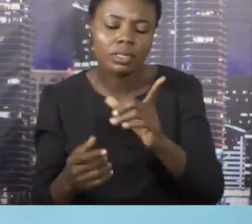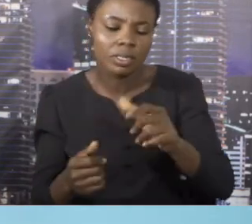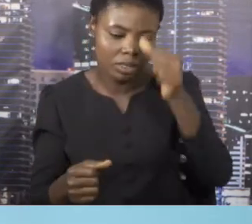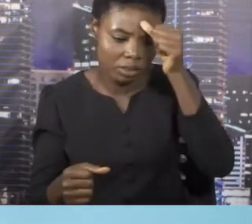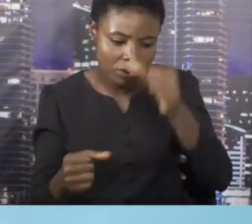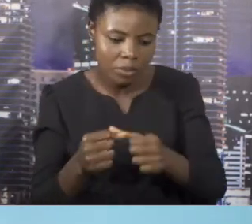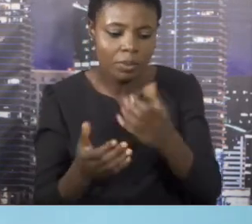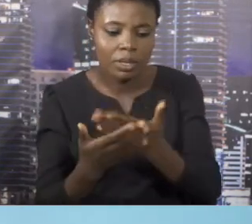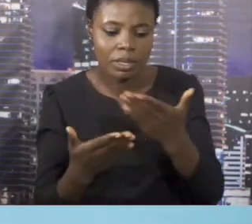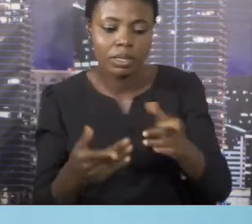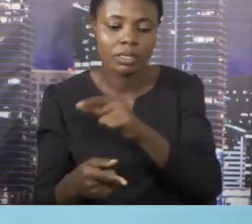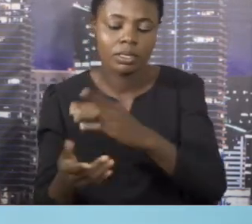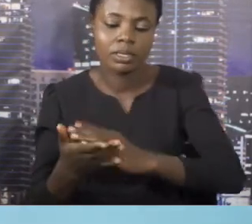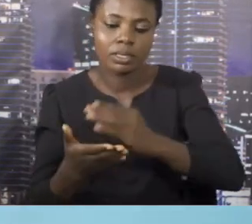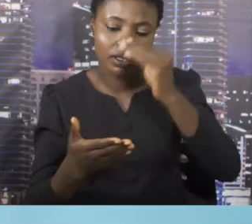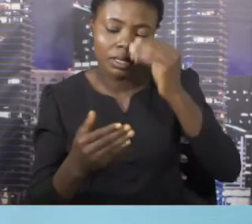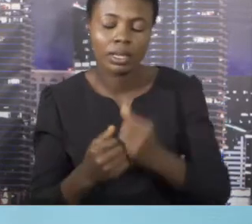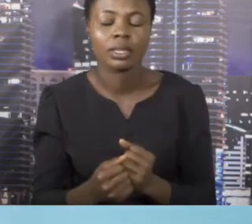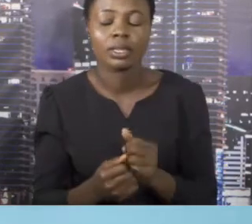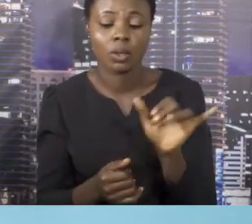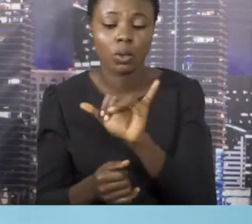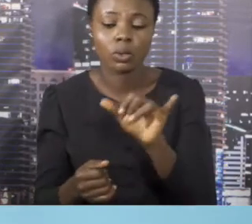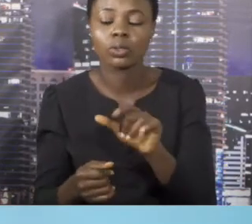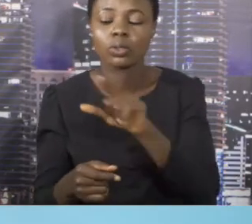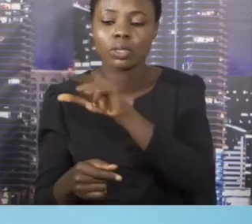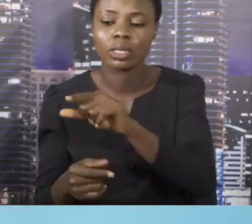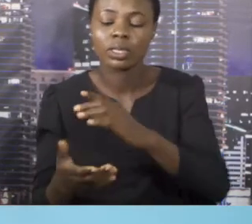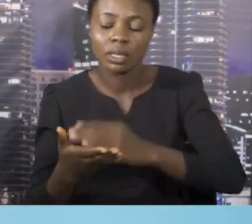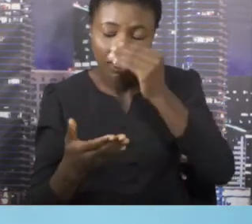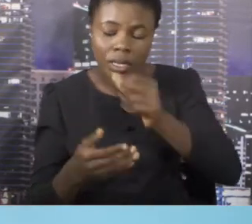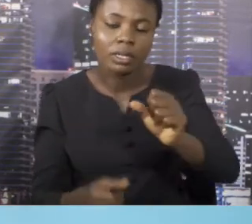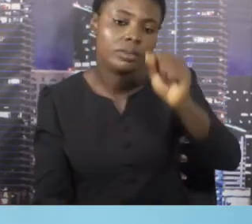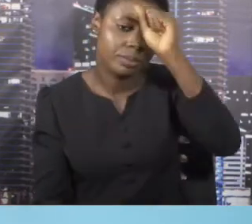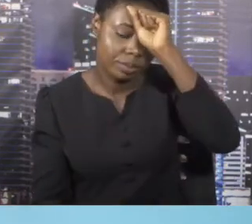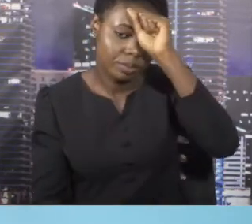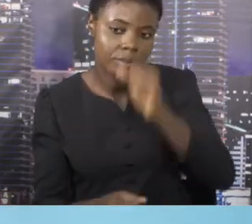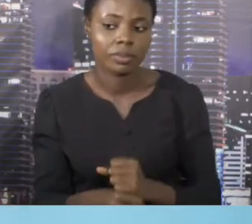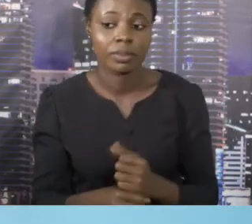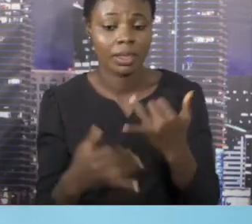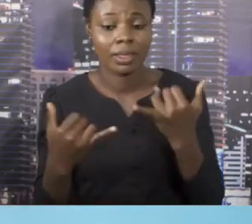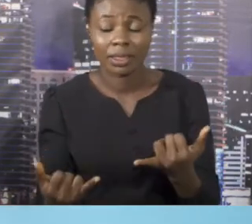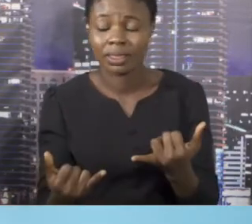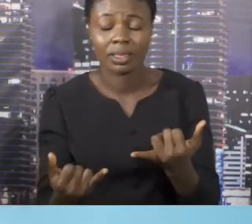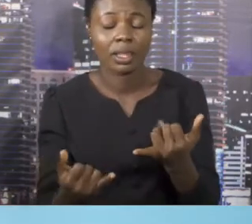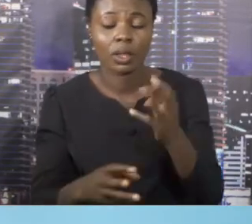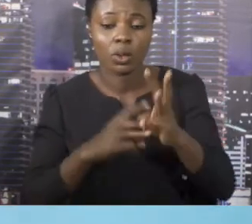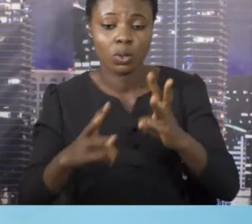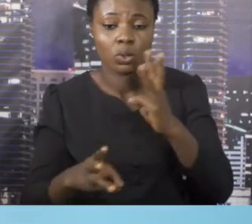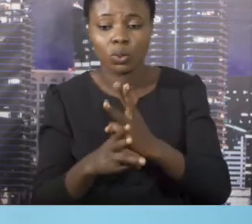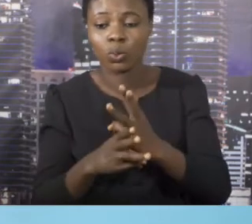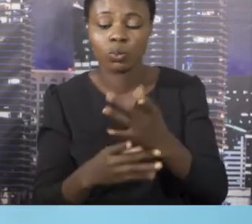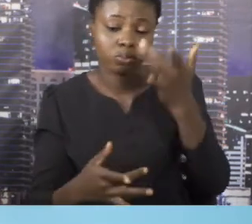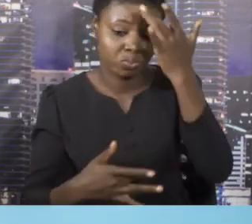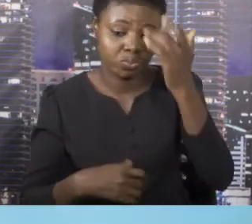they are learning and it makes learning stick. So this period of lockdown or even after lockdown, when you're helping your dyslexic